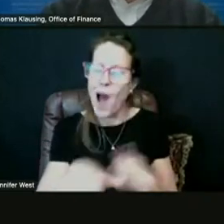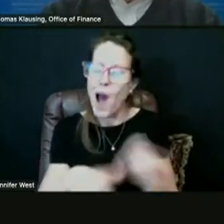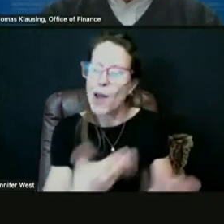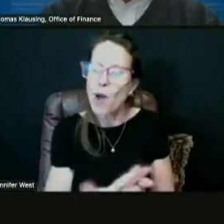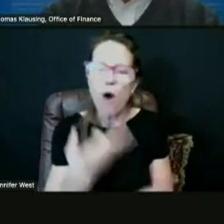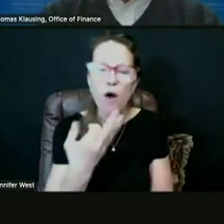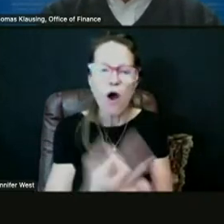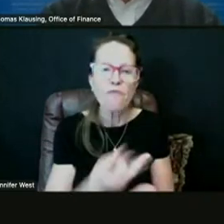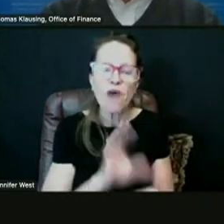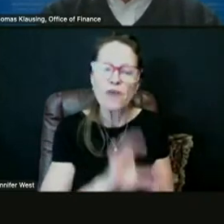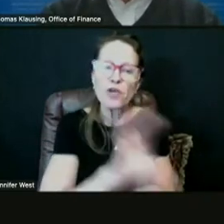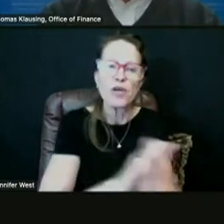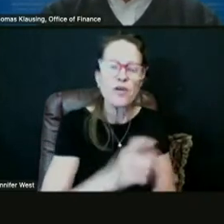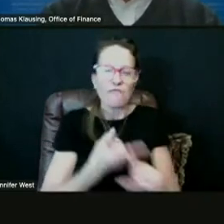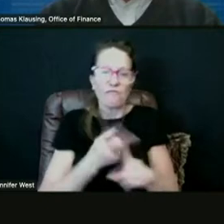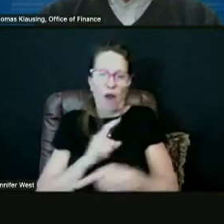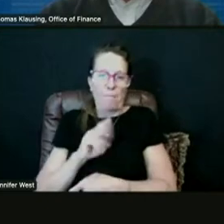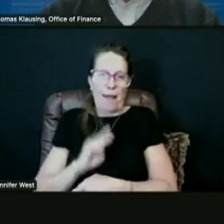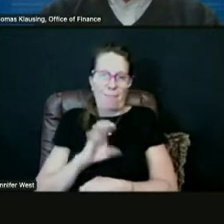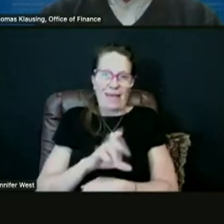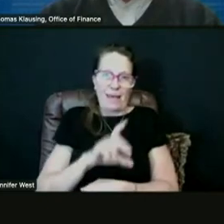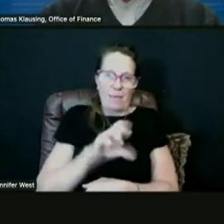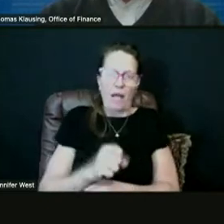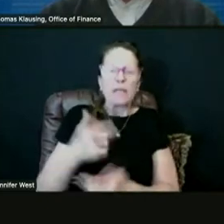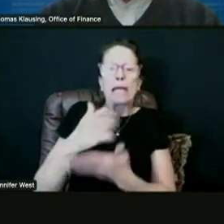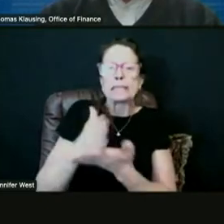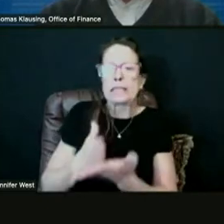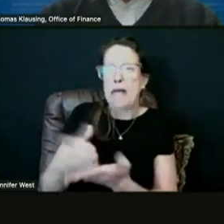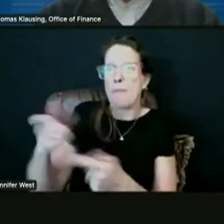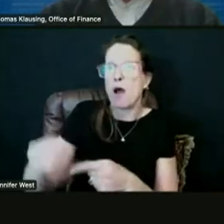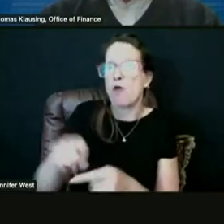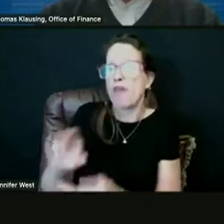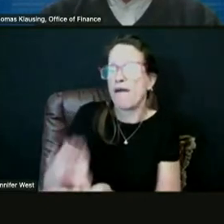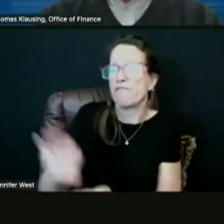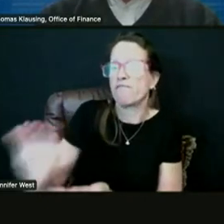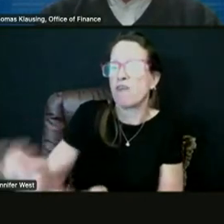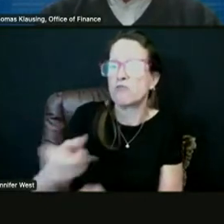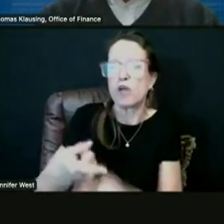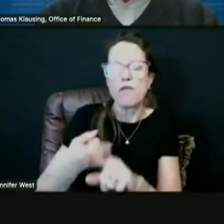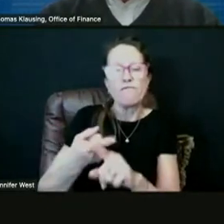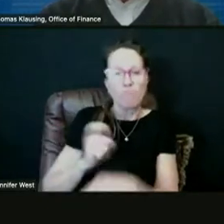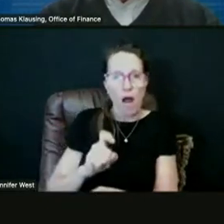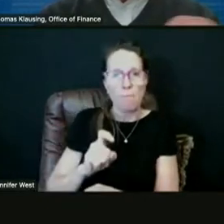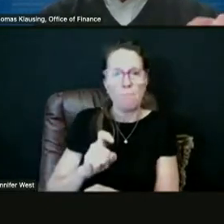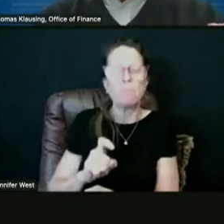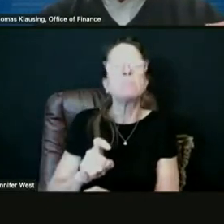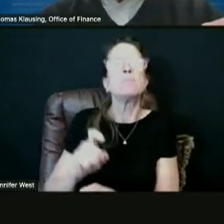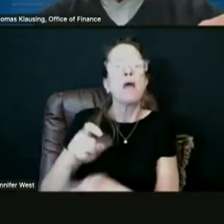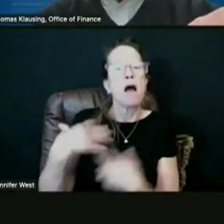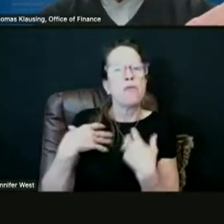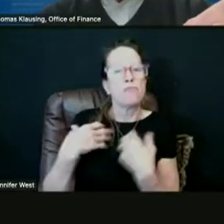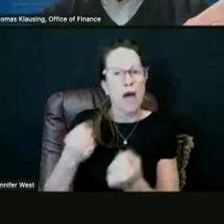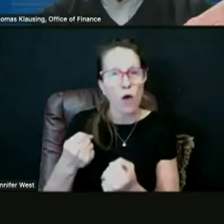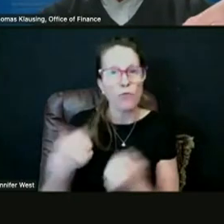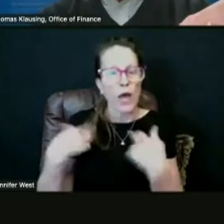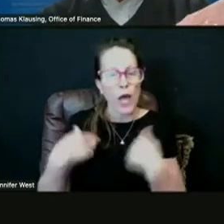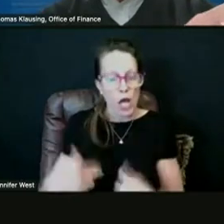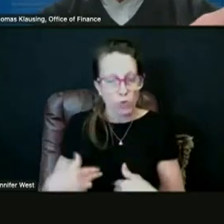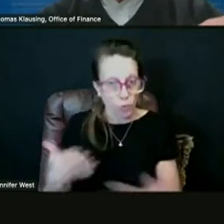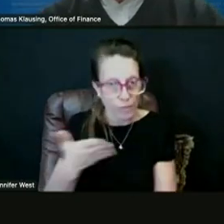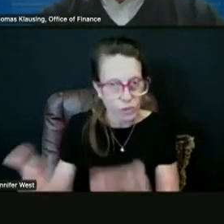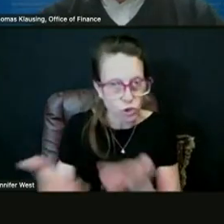remember that as well. But I do want to say those are valued members of our community. And I'm so proud to be a part of a county that's made the